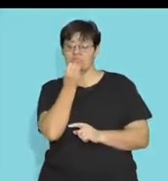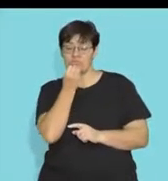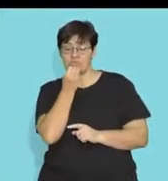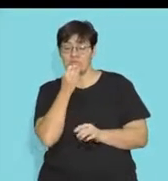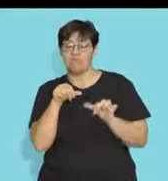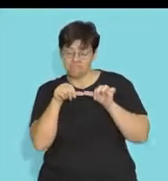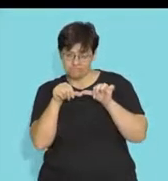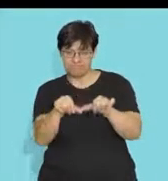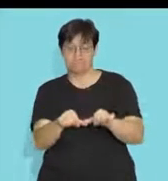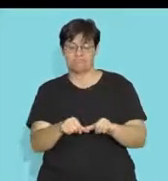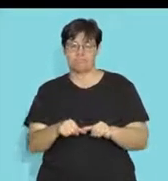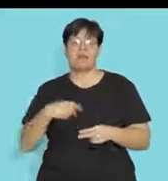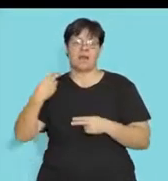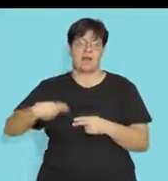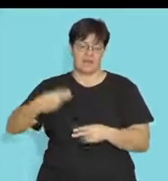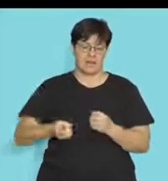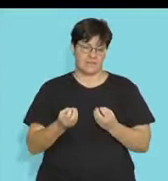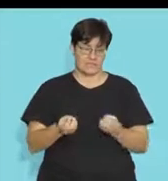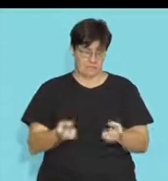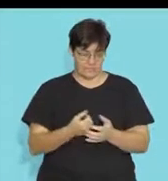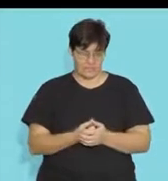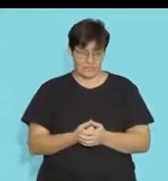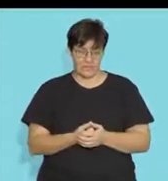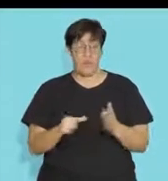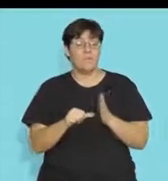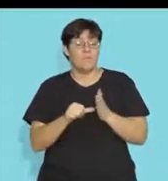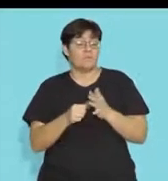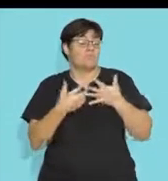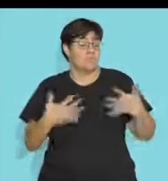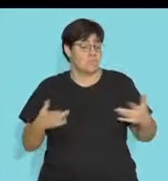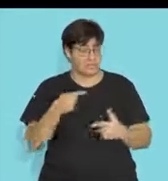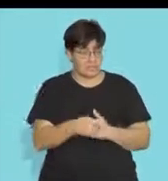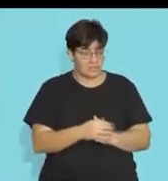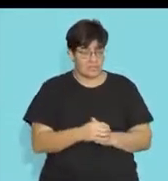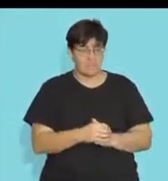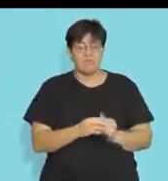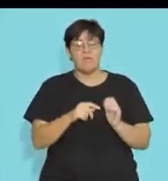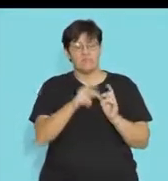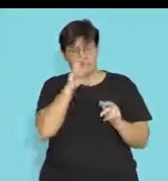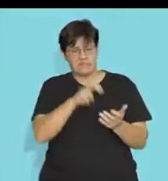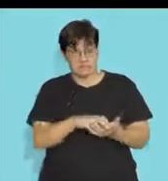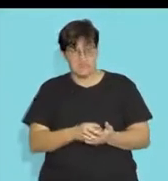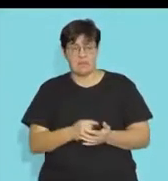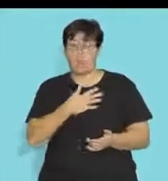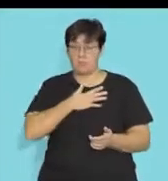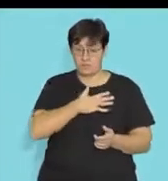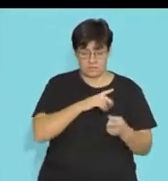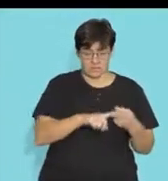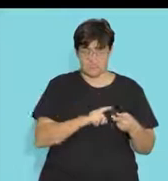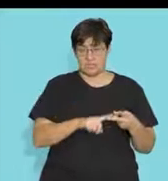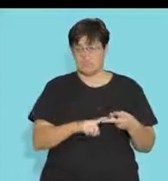nutrient supply needs to constantly be replenished. The most important elements that are required by organisms are